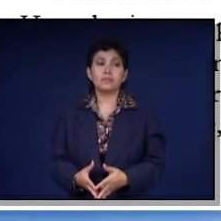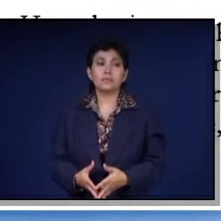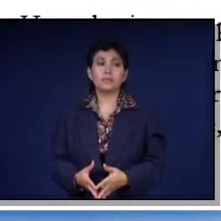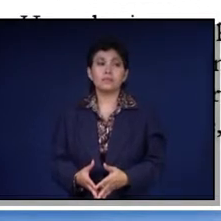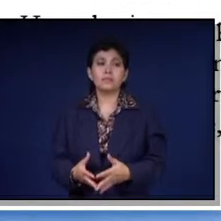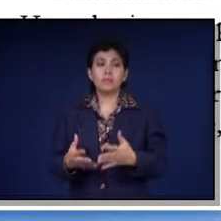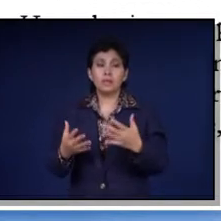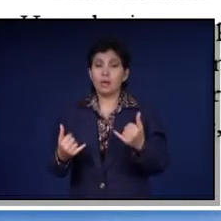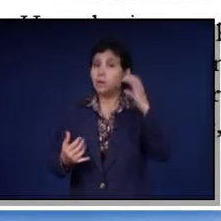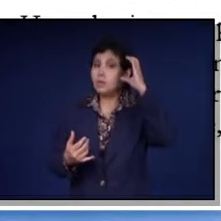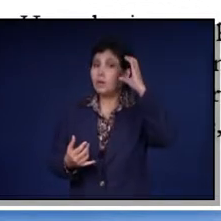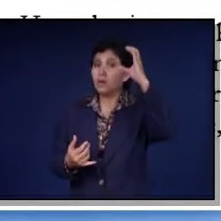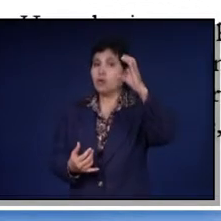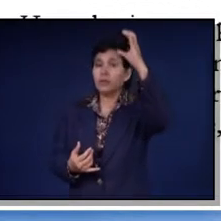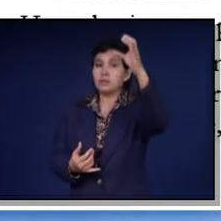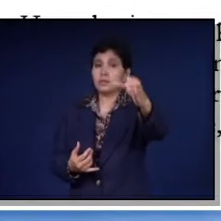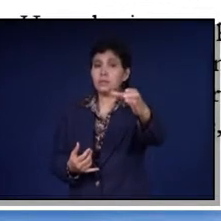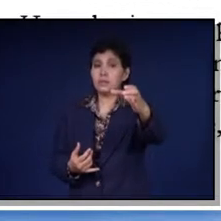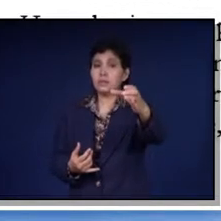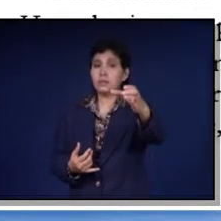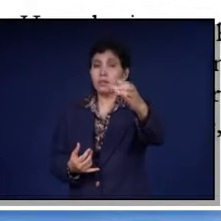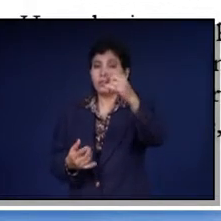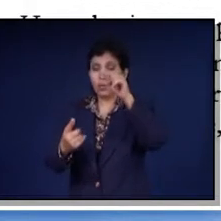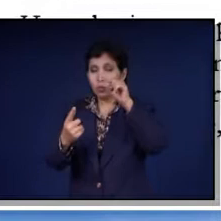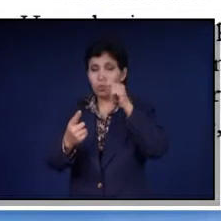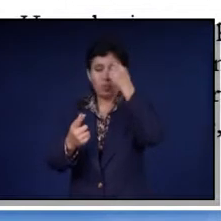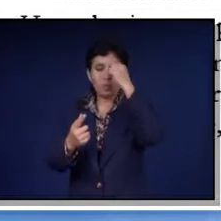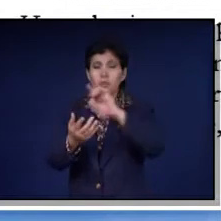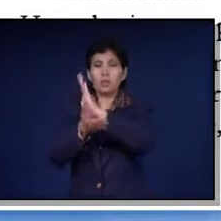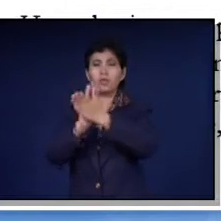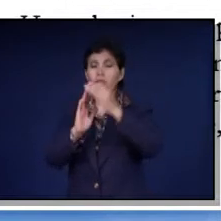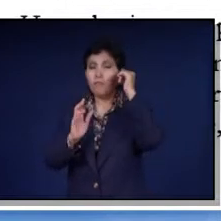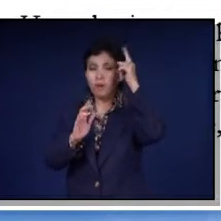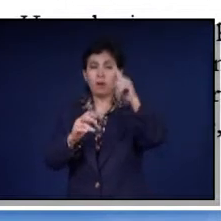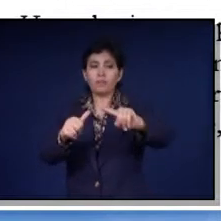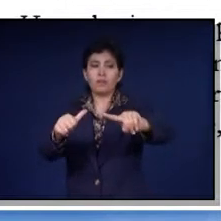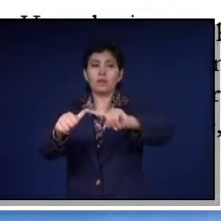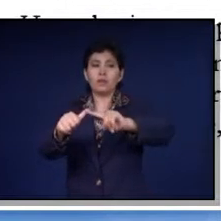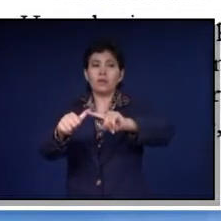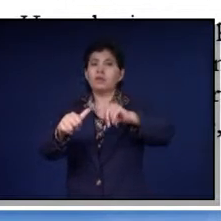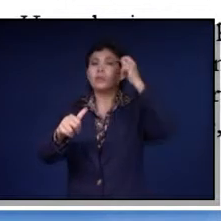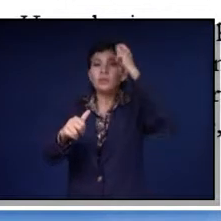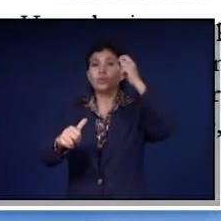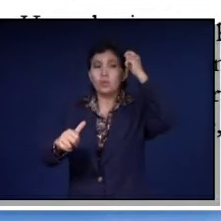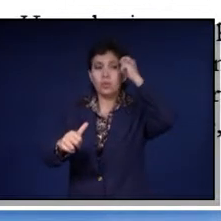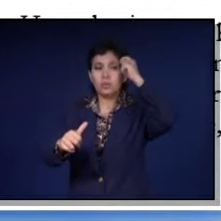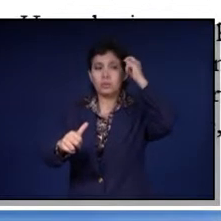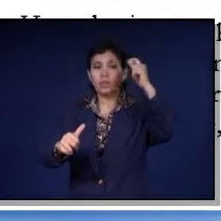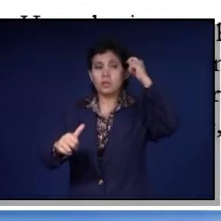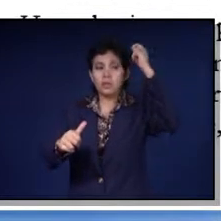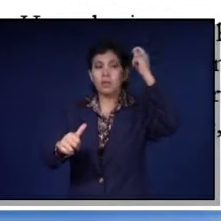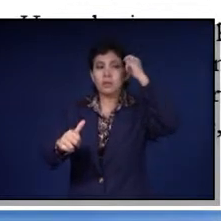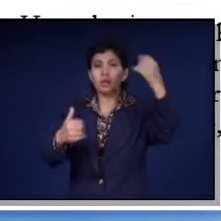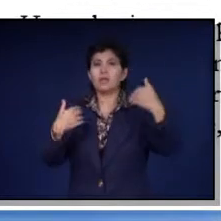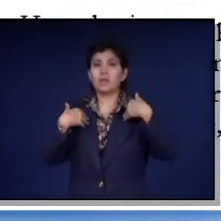Now, some of the concept in order for you to understand further on is the first one, it's the theory. A theory is a set